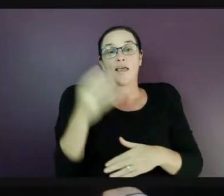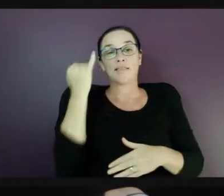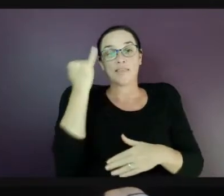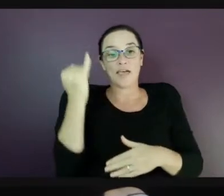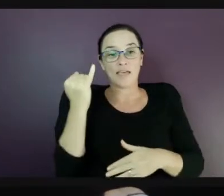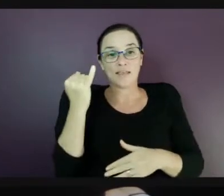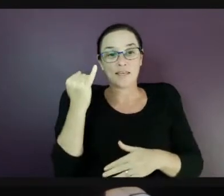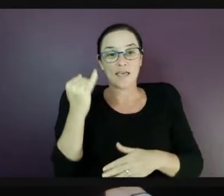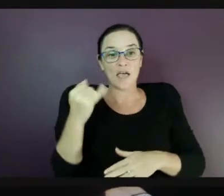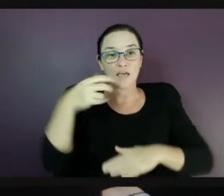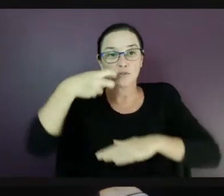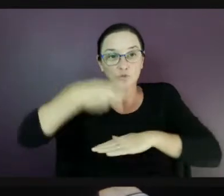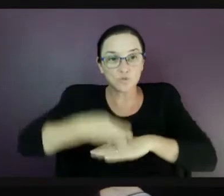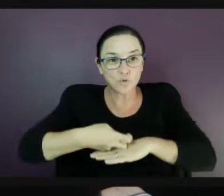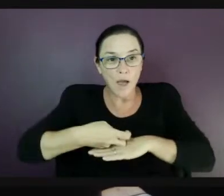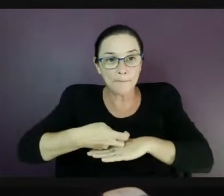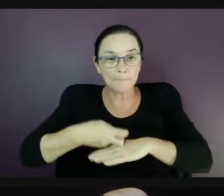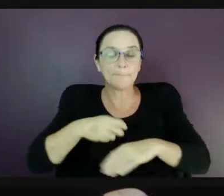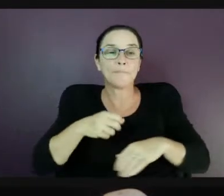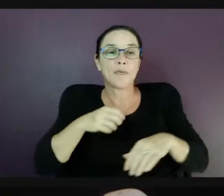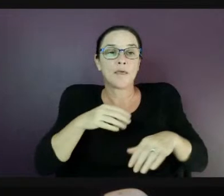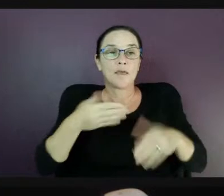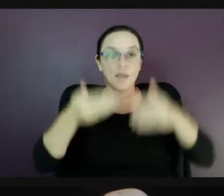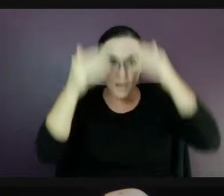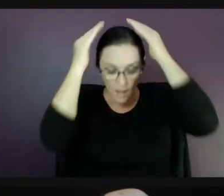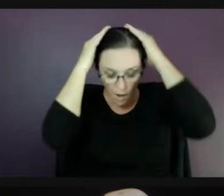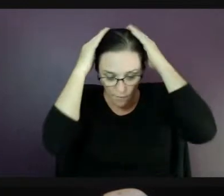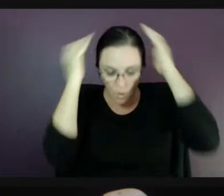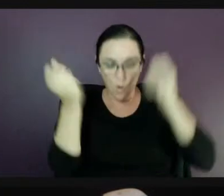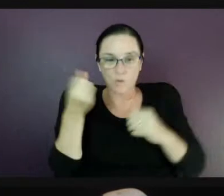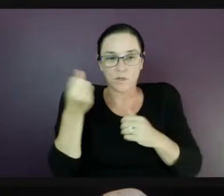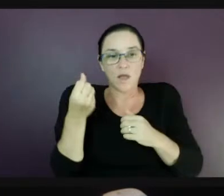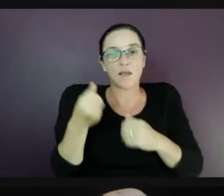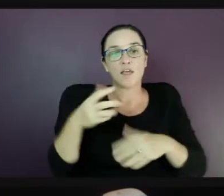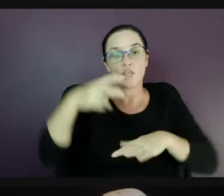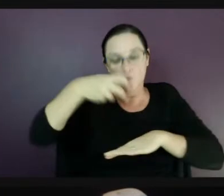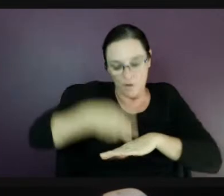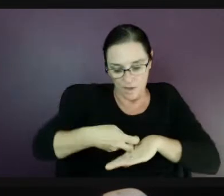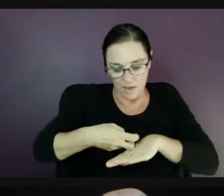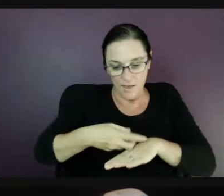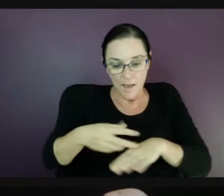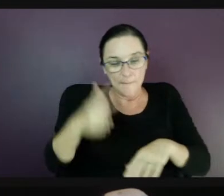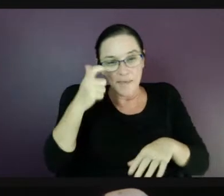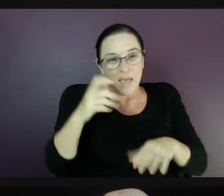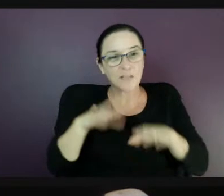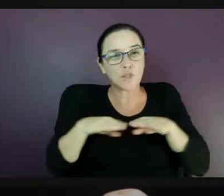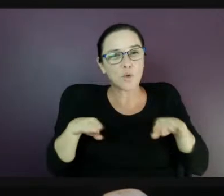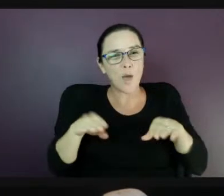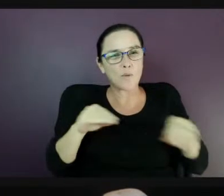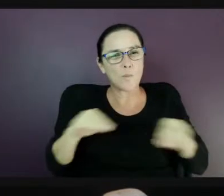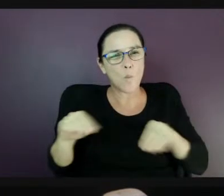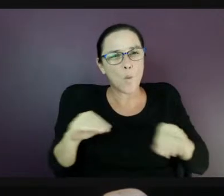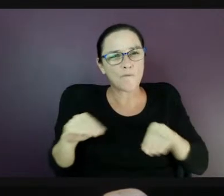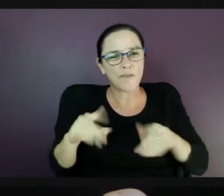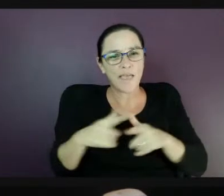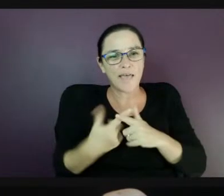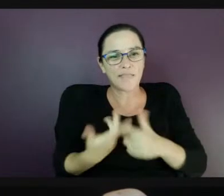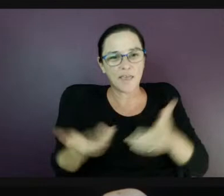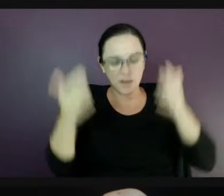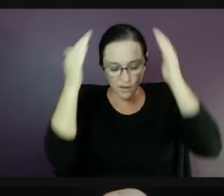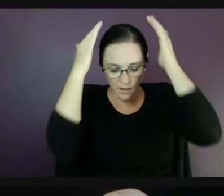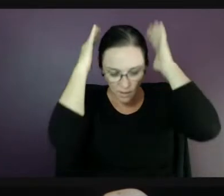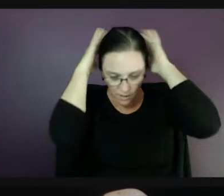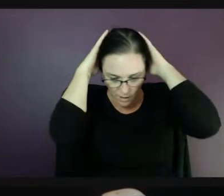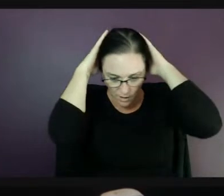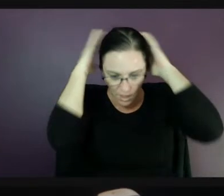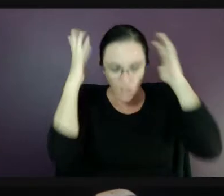drop because the ground is shaking. You don't want to fall over. You want to get covered in case things fall on your head. You want to hold on to your cover so the cover